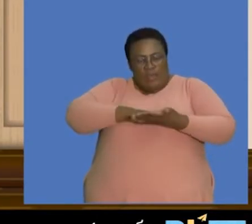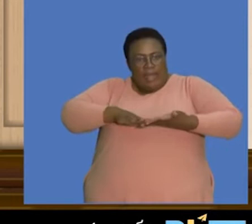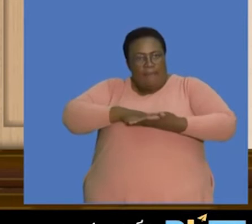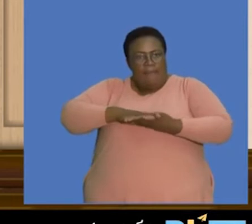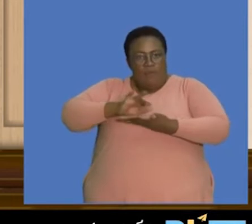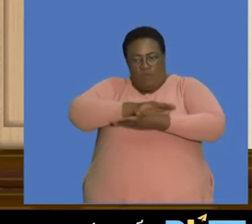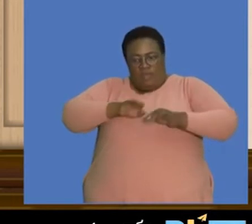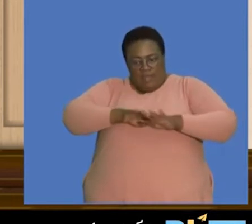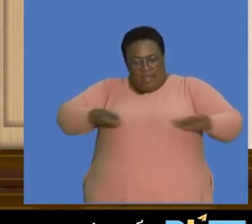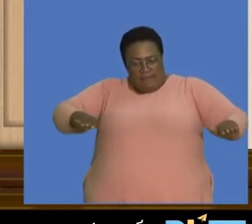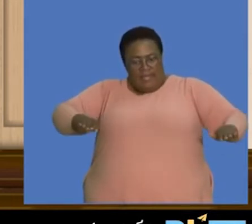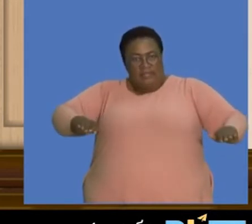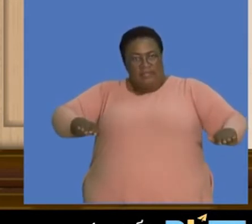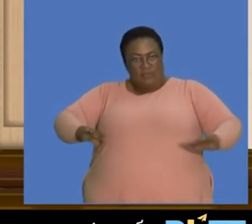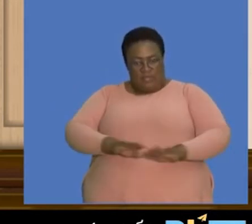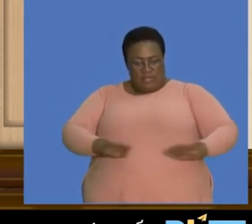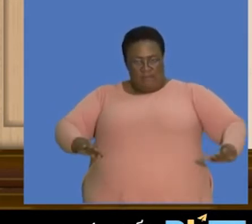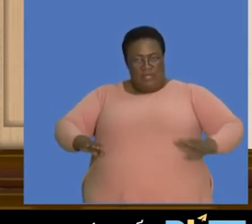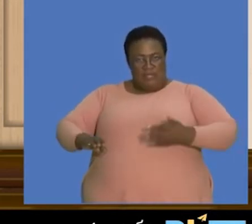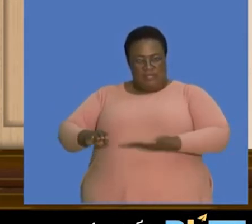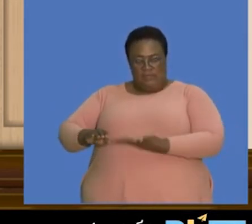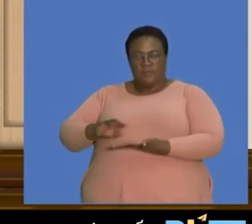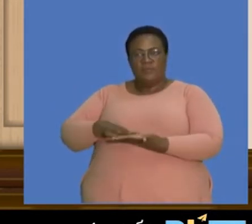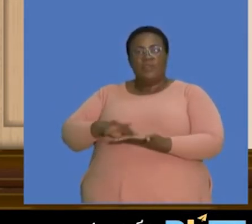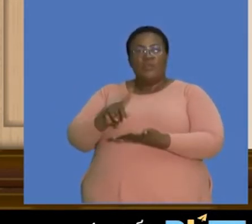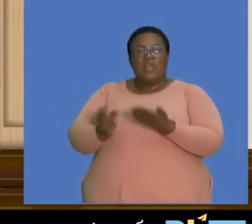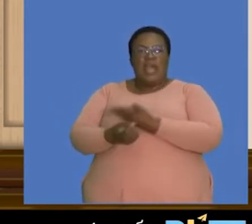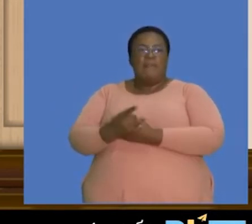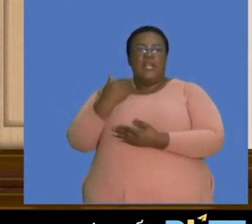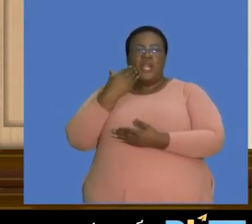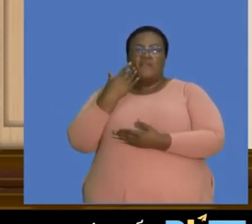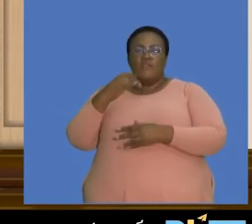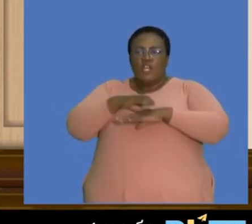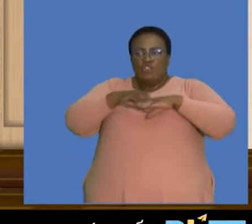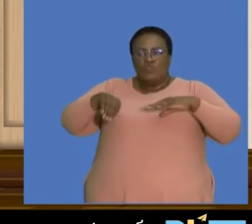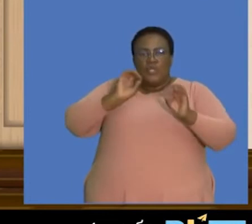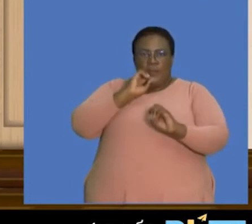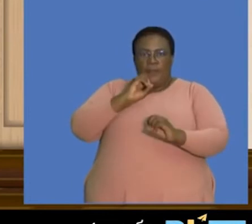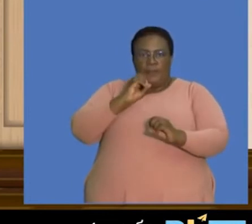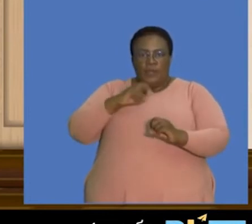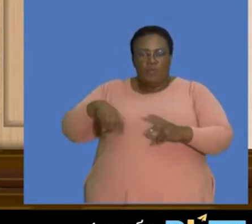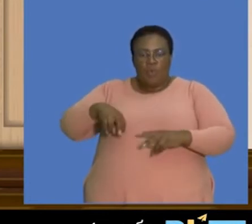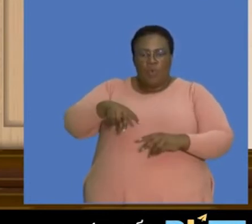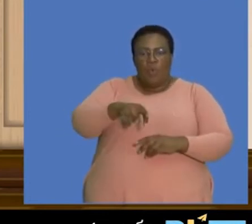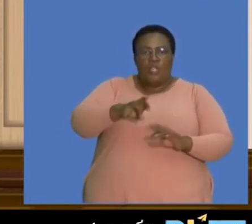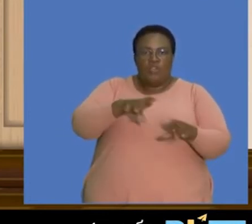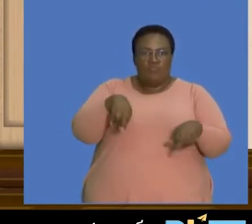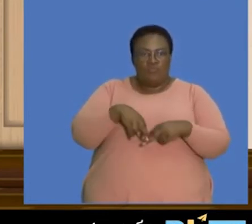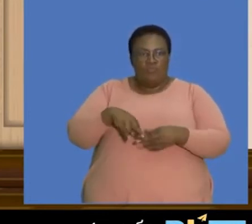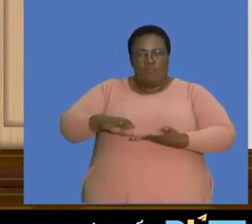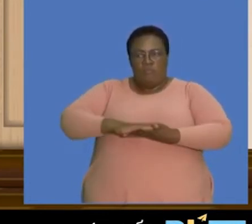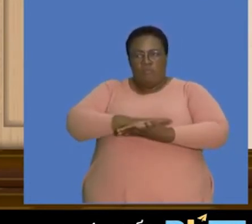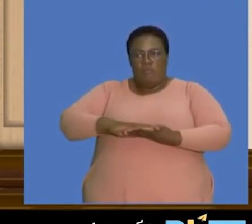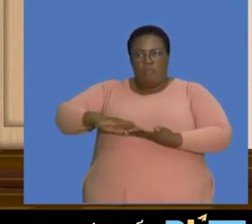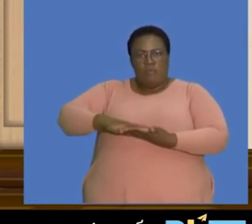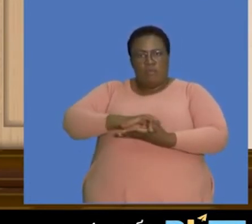Now, as he was rubbing, this is typically what happens when you walk even barefoot across the carpet in a room. And then